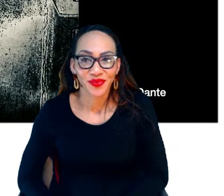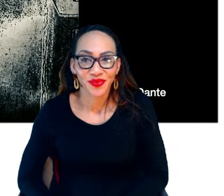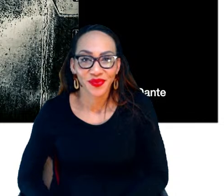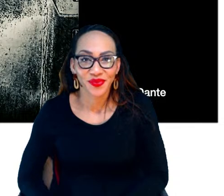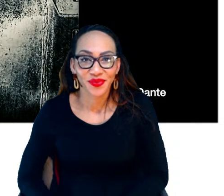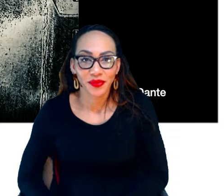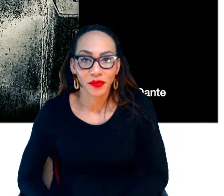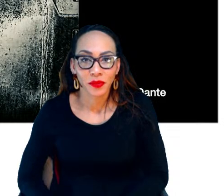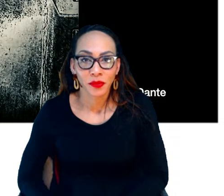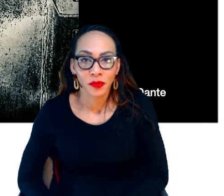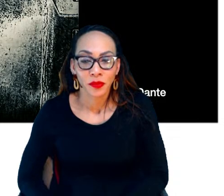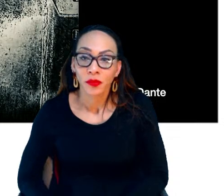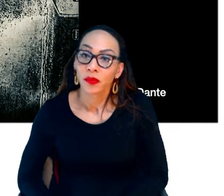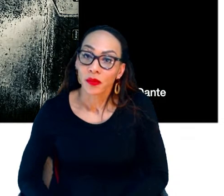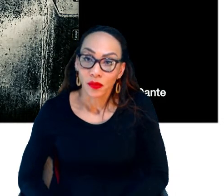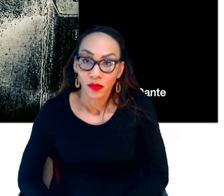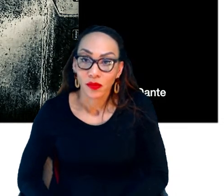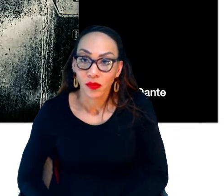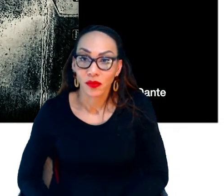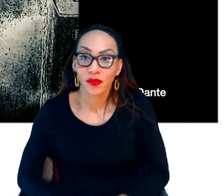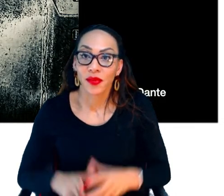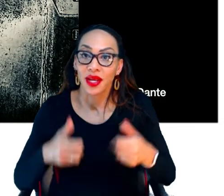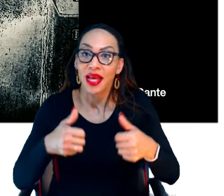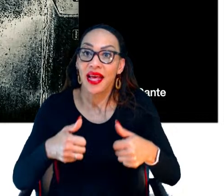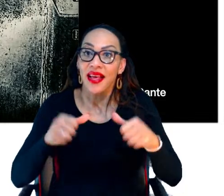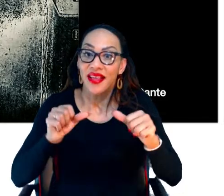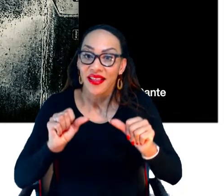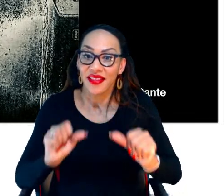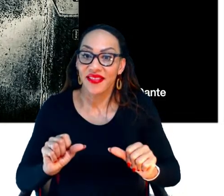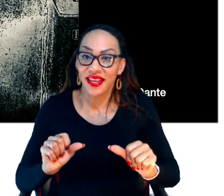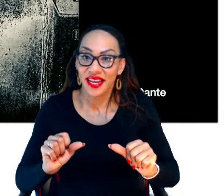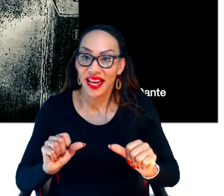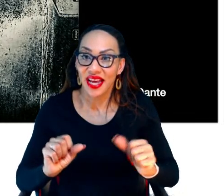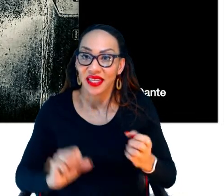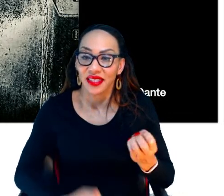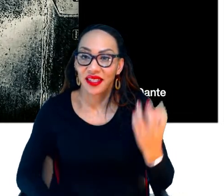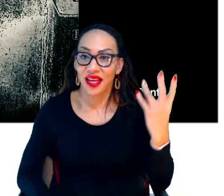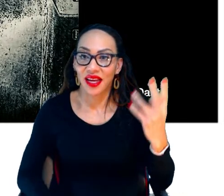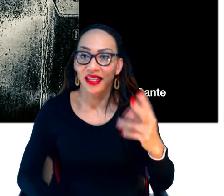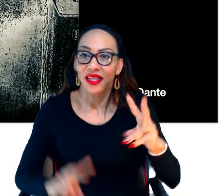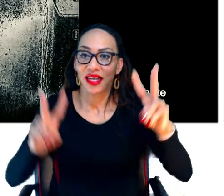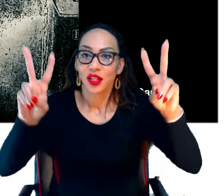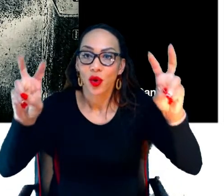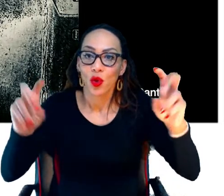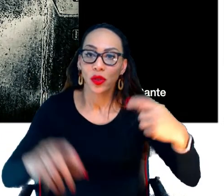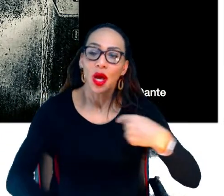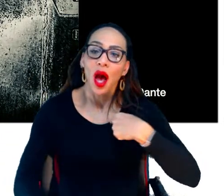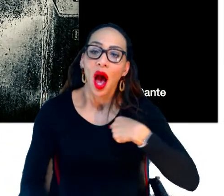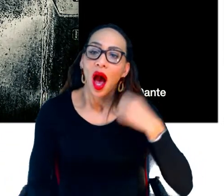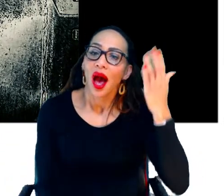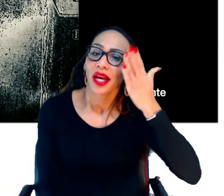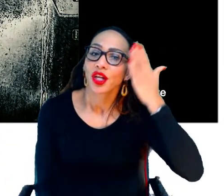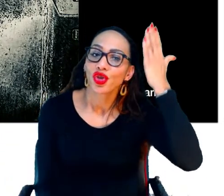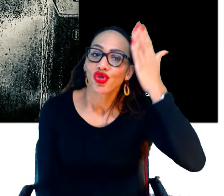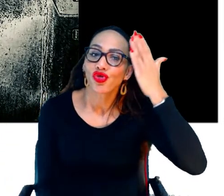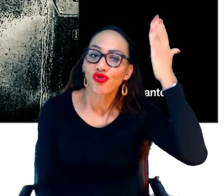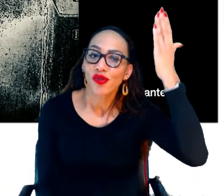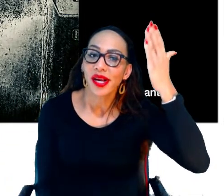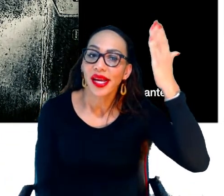So one of the other things is the next slide that should be up is called I Dream of Cities. So again, reading about